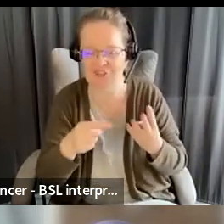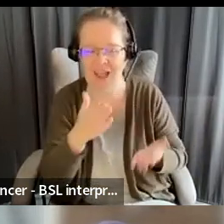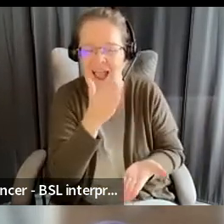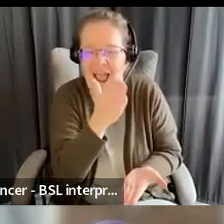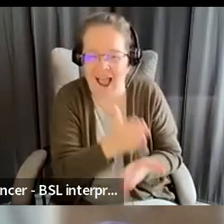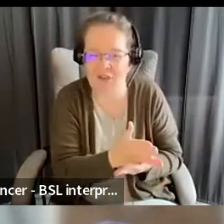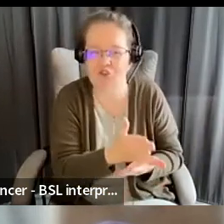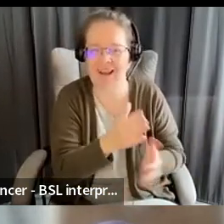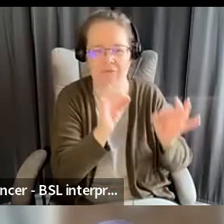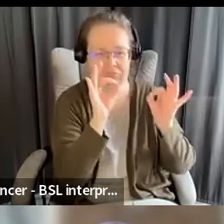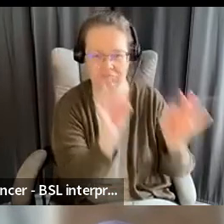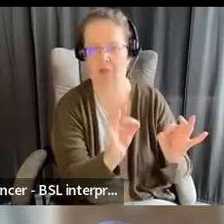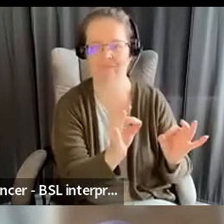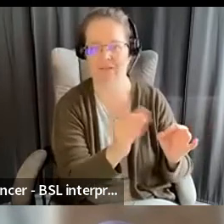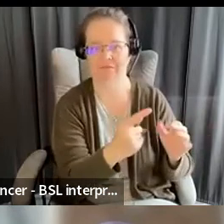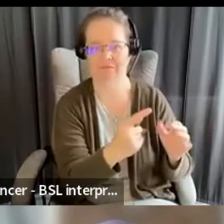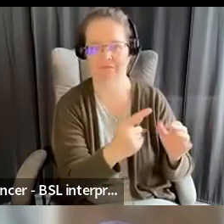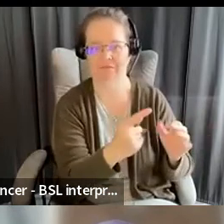be thriving. Yeah.